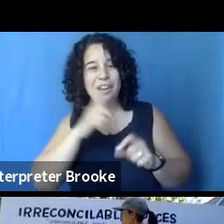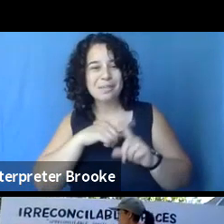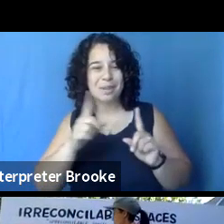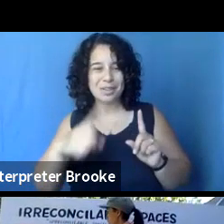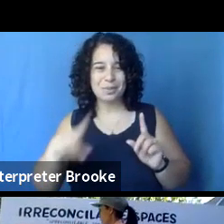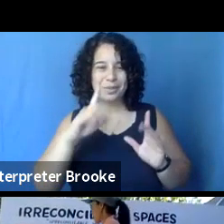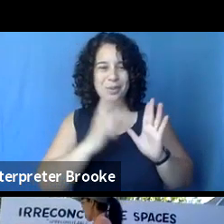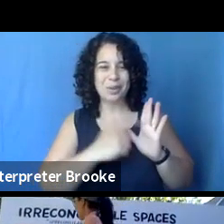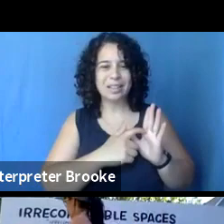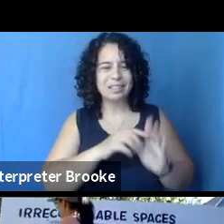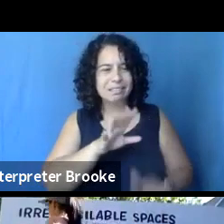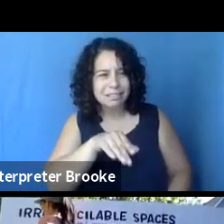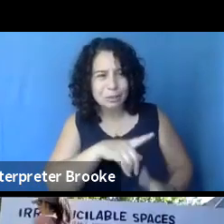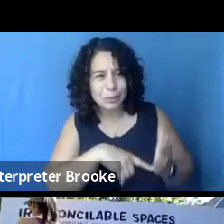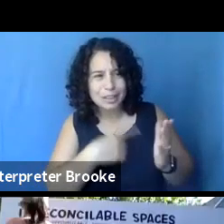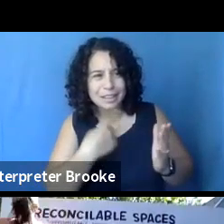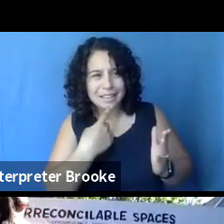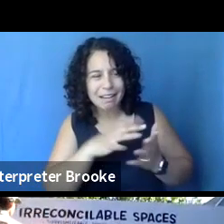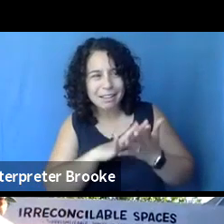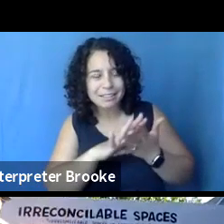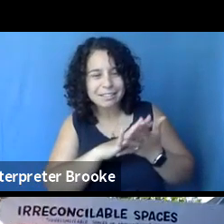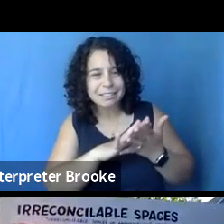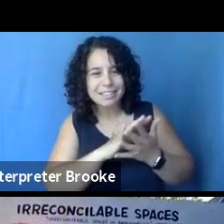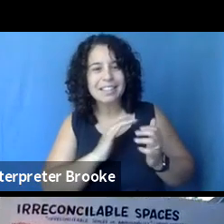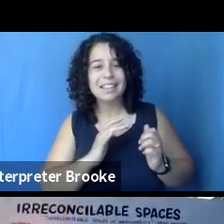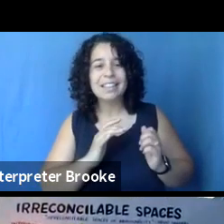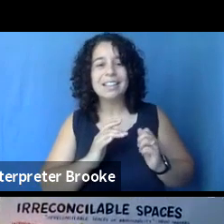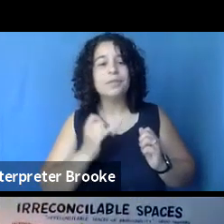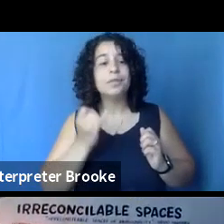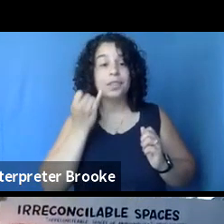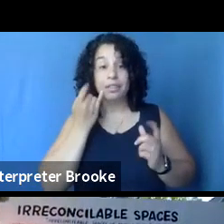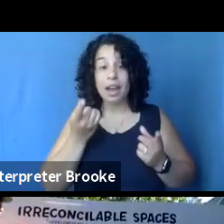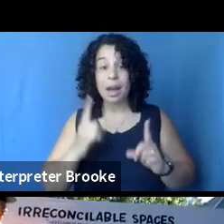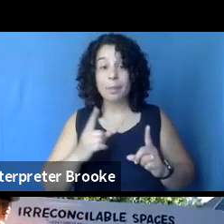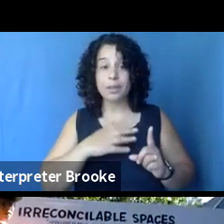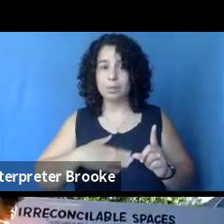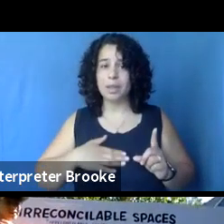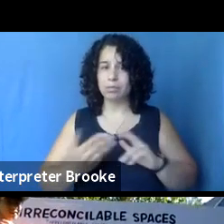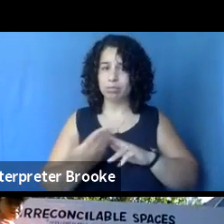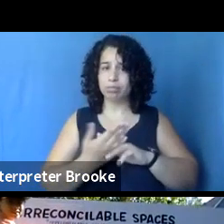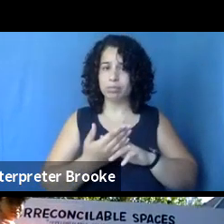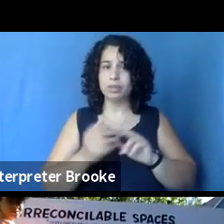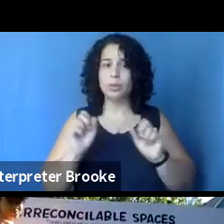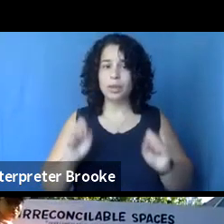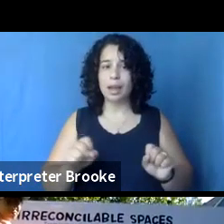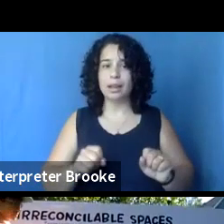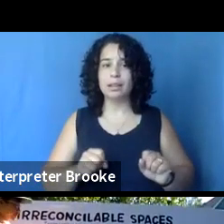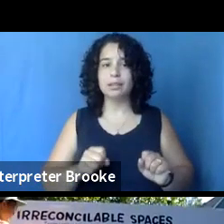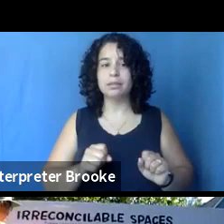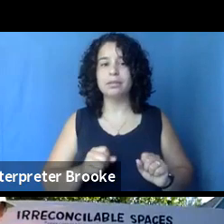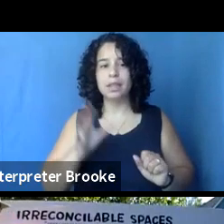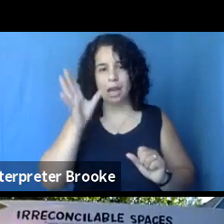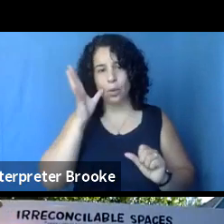it gets a little fuzzy. In which case, please ask me to clarify myself.